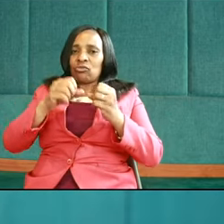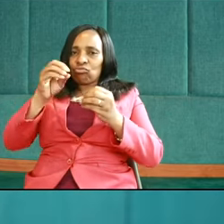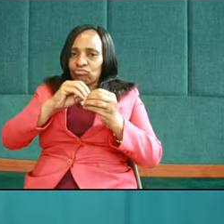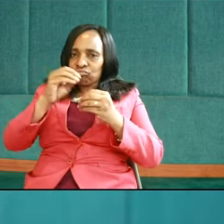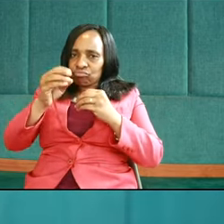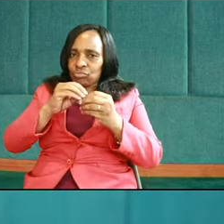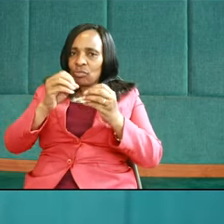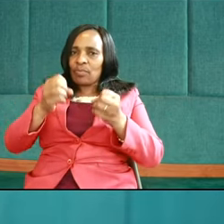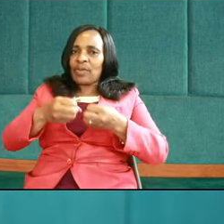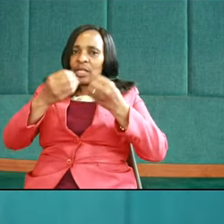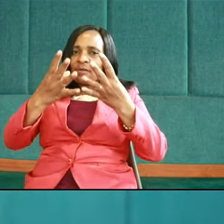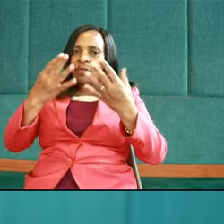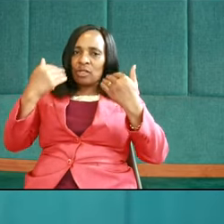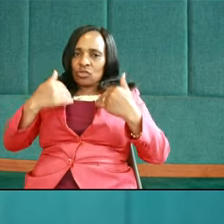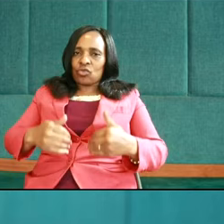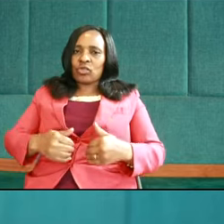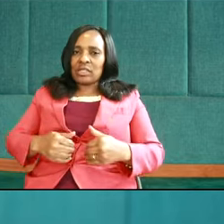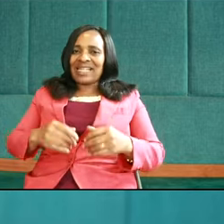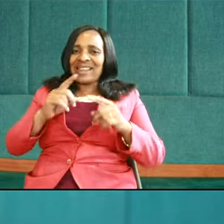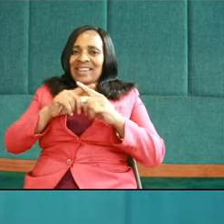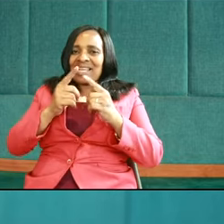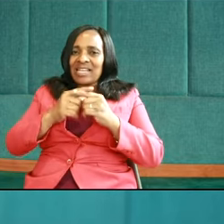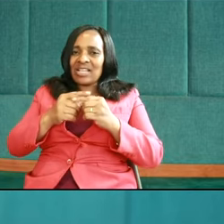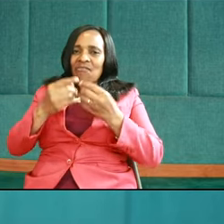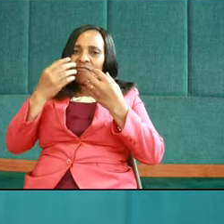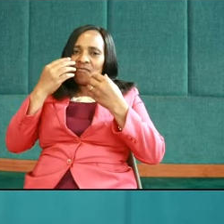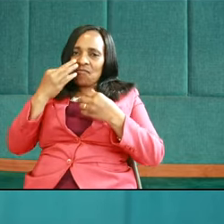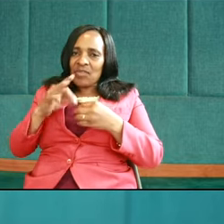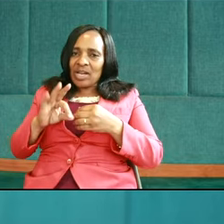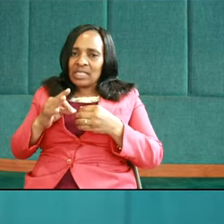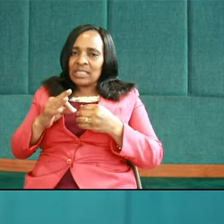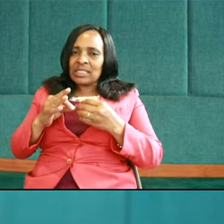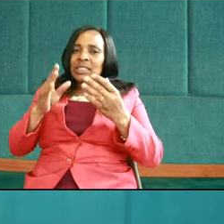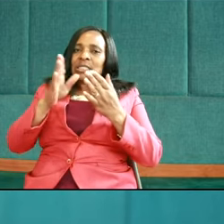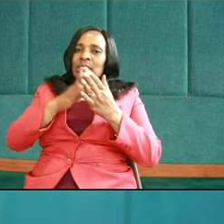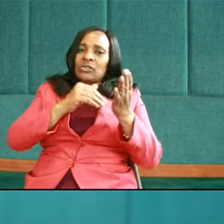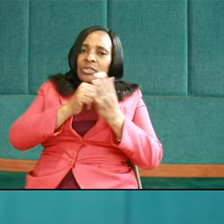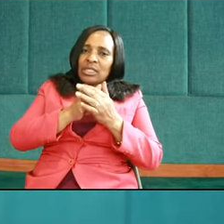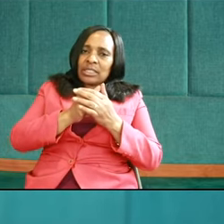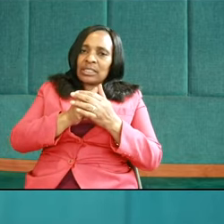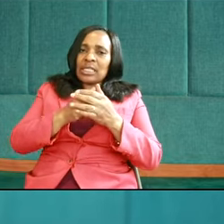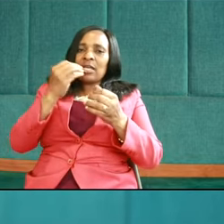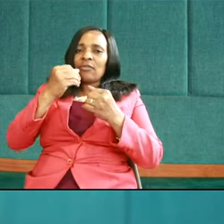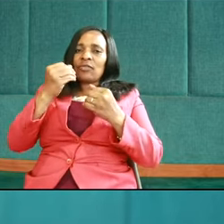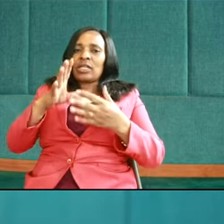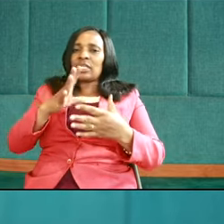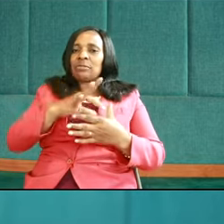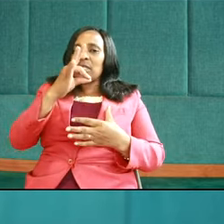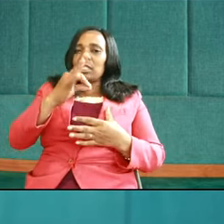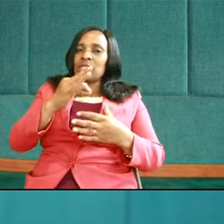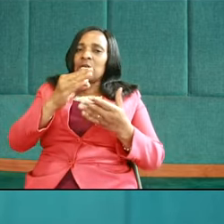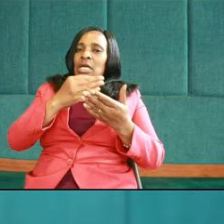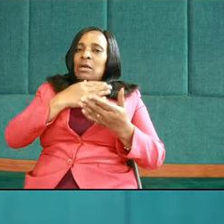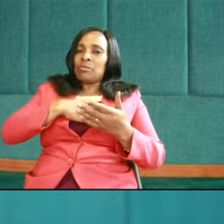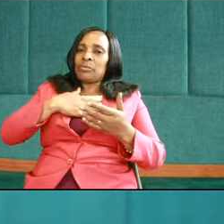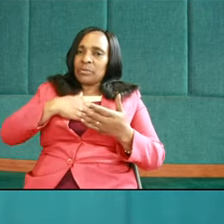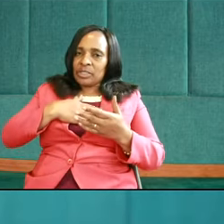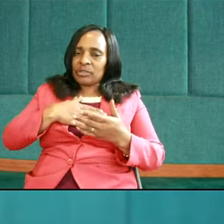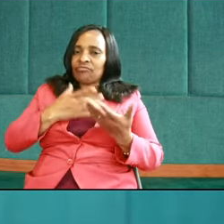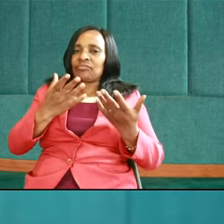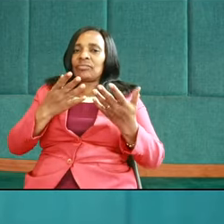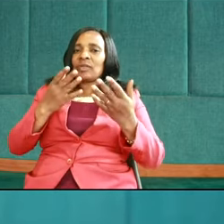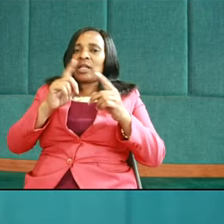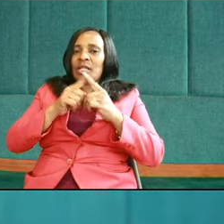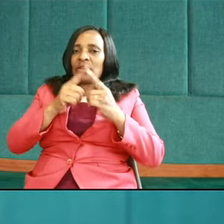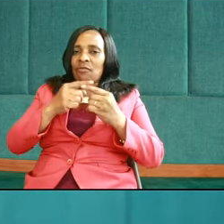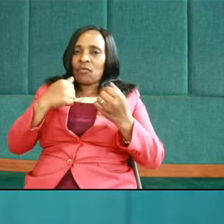their flesh, from the flesh will reap destruction. Whoever sows to please the Spirit, from the Spirit will reap eternal life."